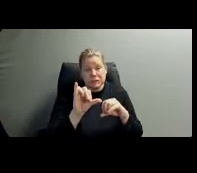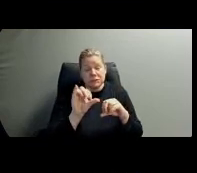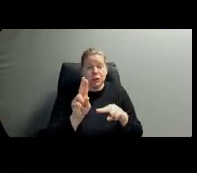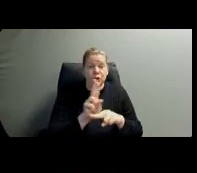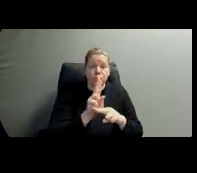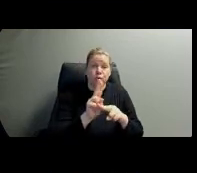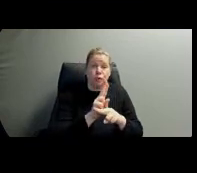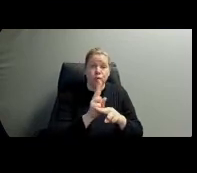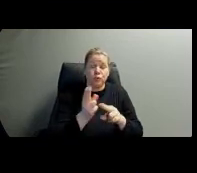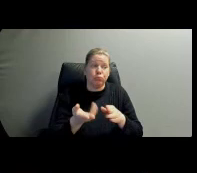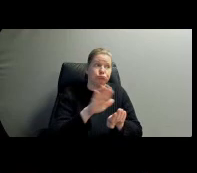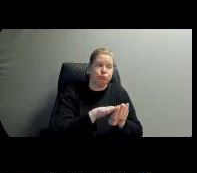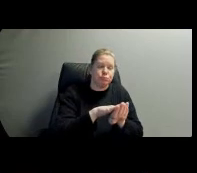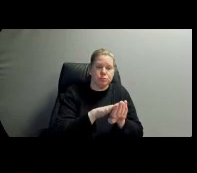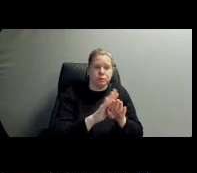to